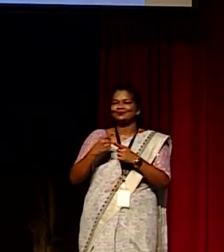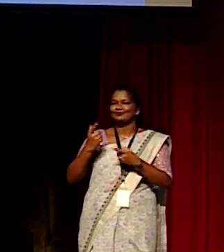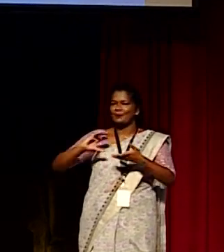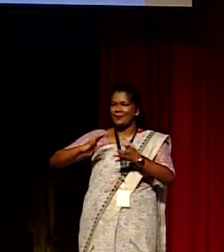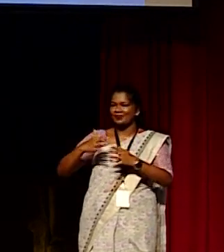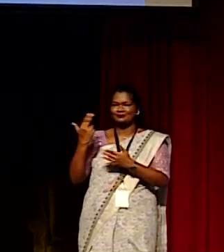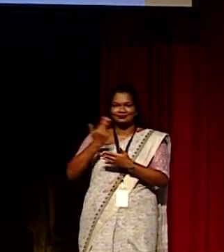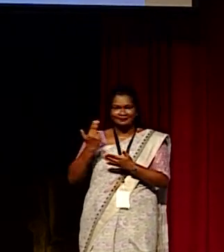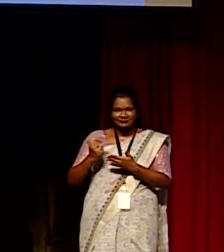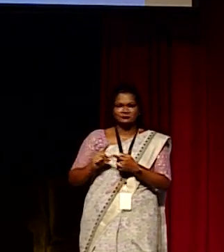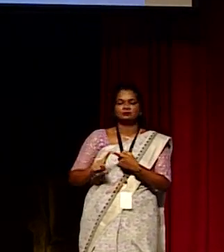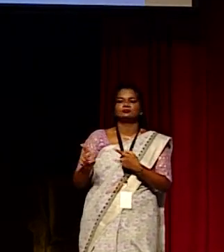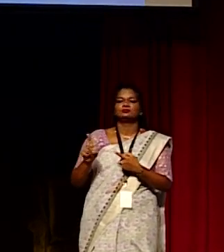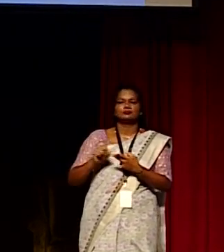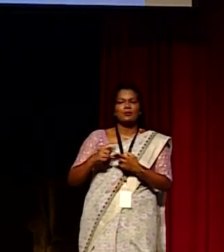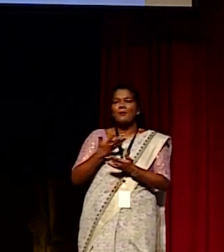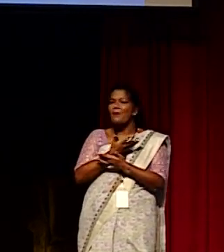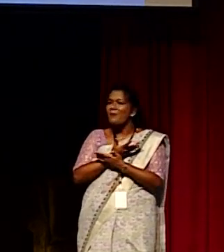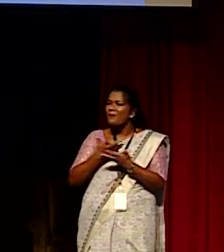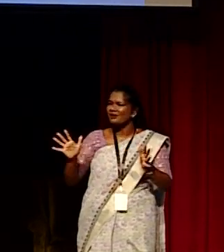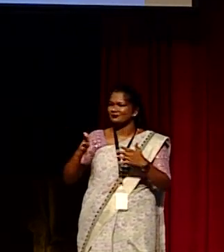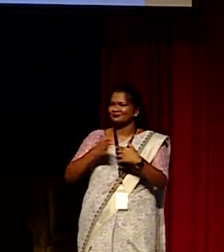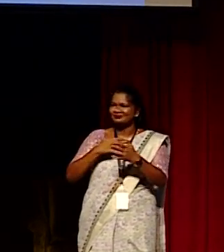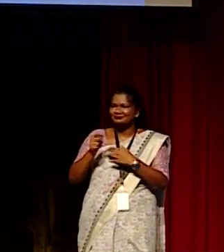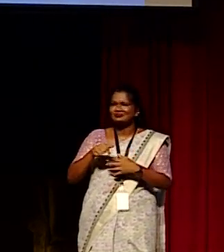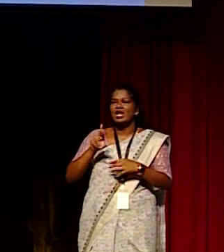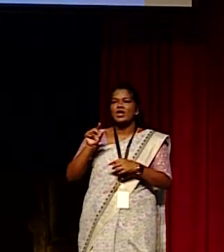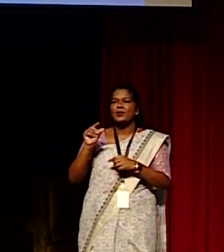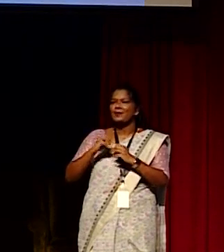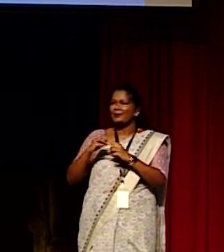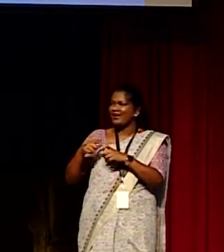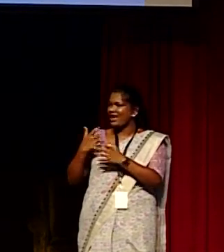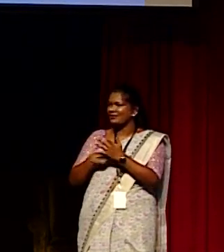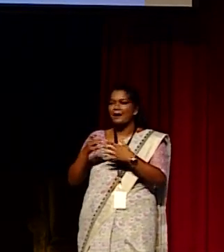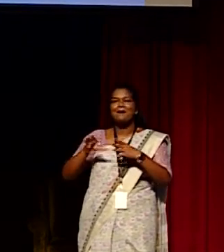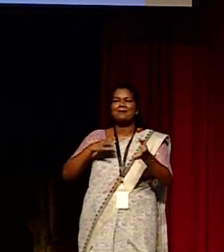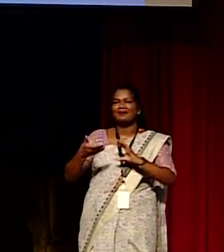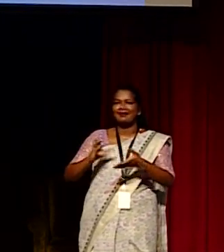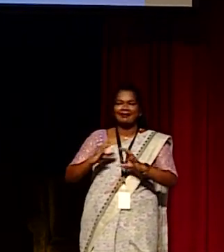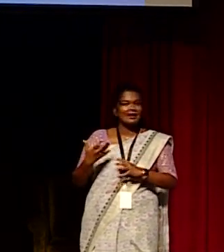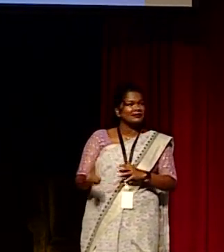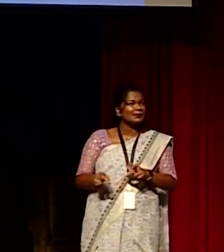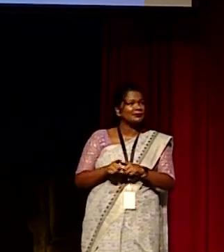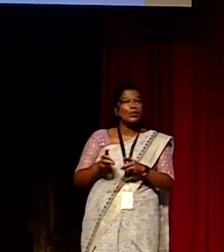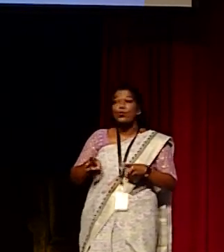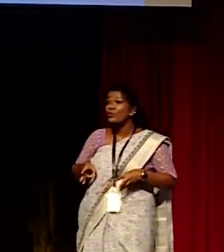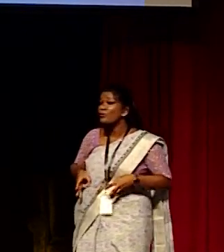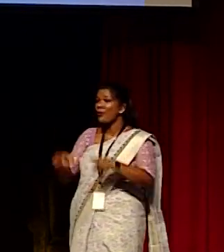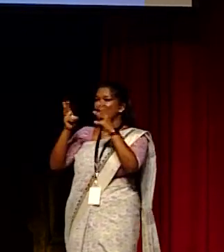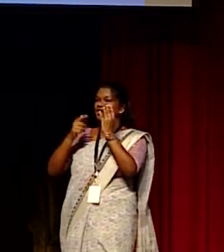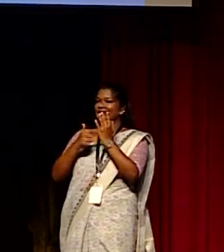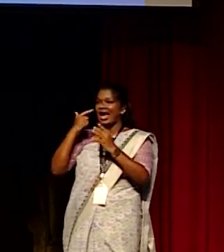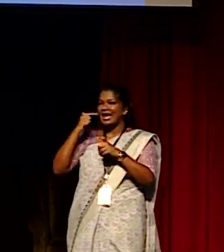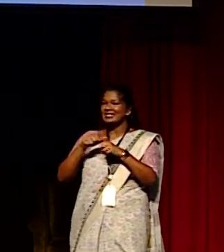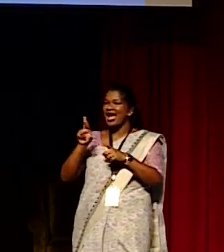rustic tools, and all the material know-how about rubber came from the roadside tire